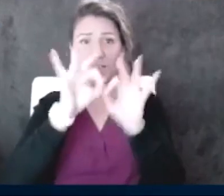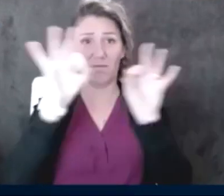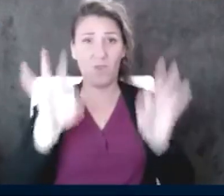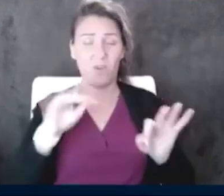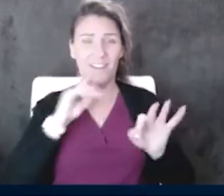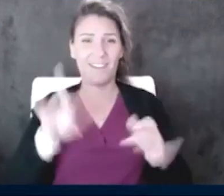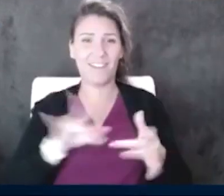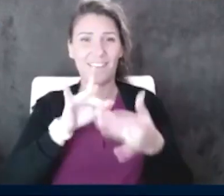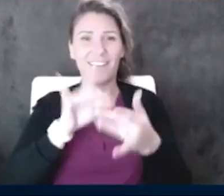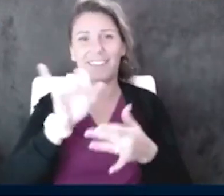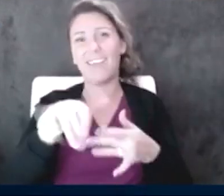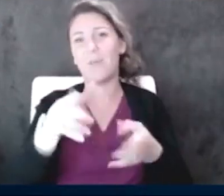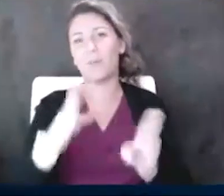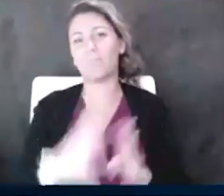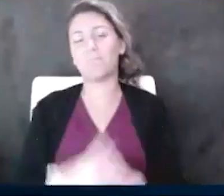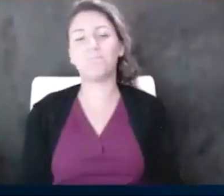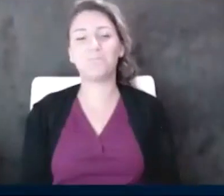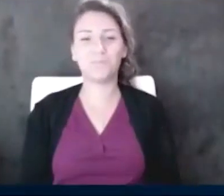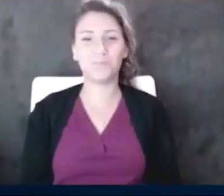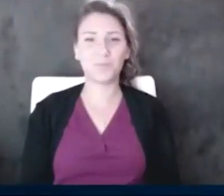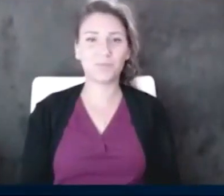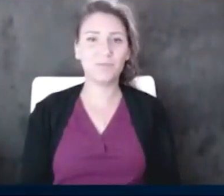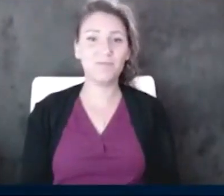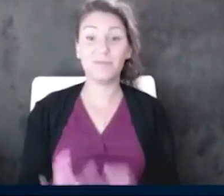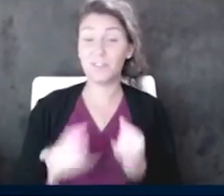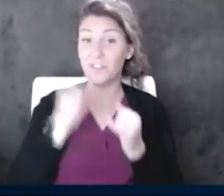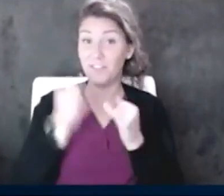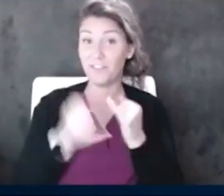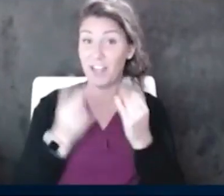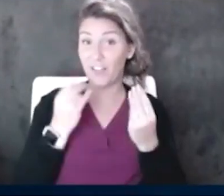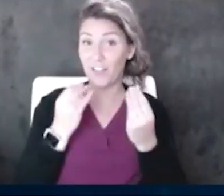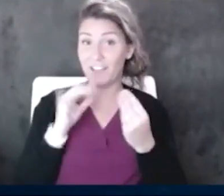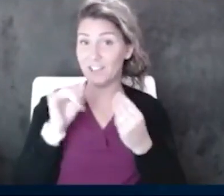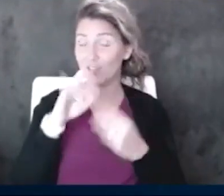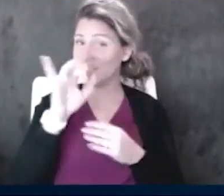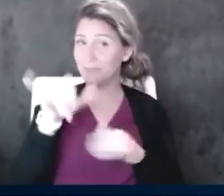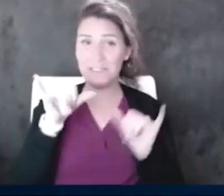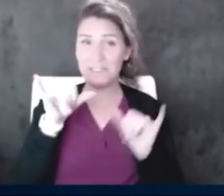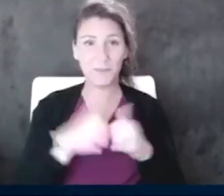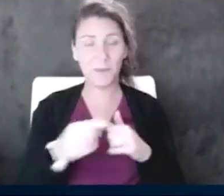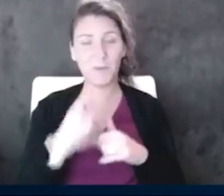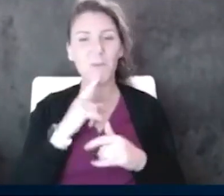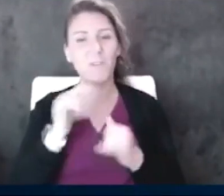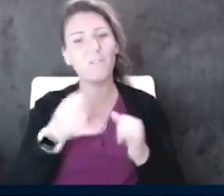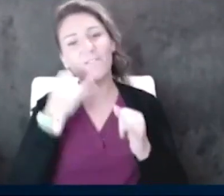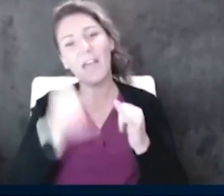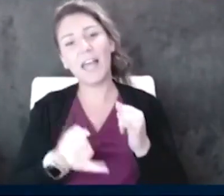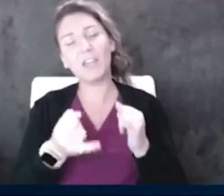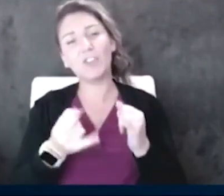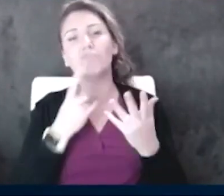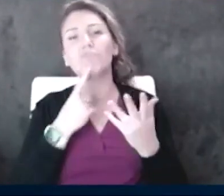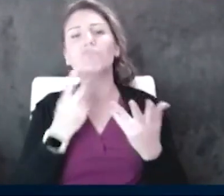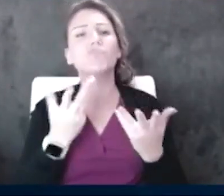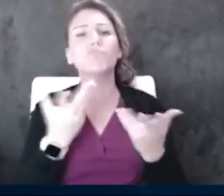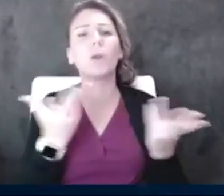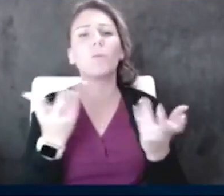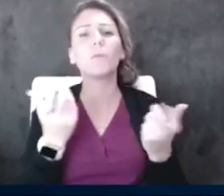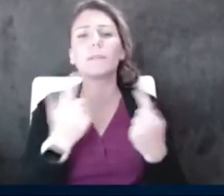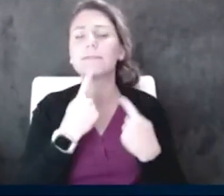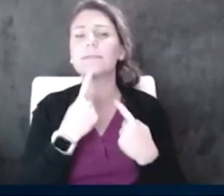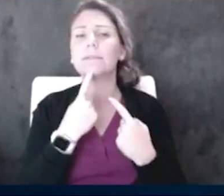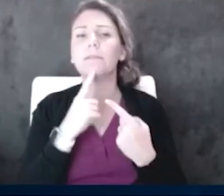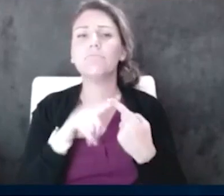way. All right, we're going to get to our final thoughts. And Chelsea, I'm just going to stay with you right now. Just what's your final plea to the community about our lack of blood